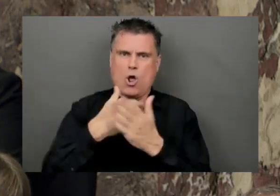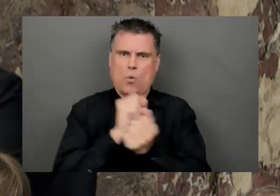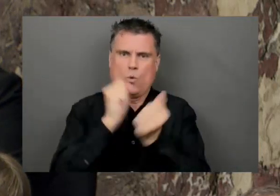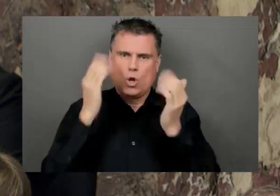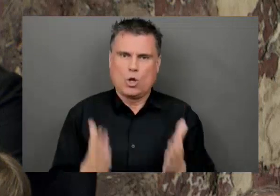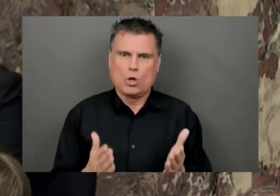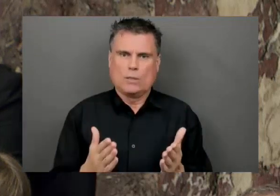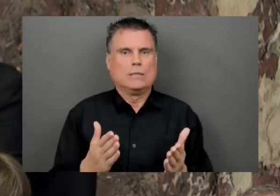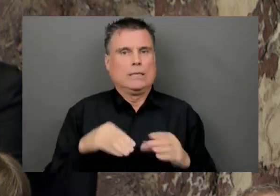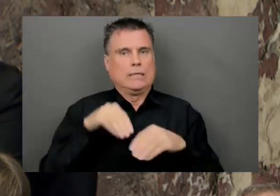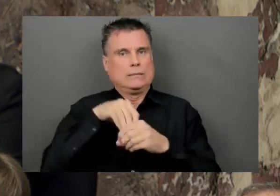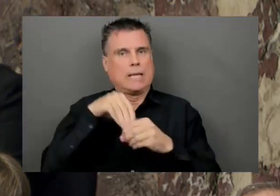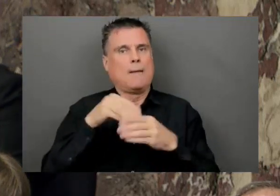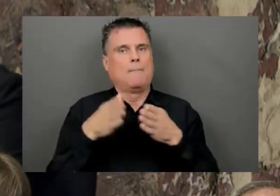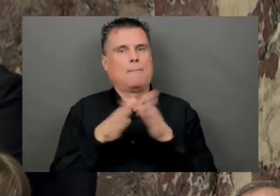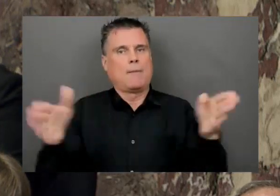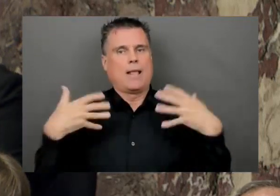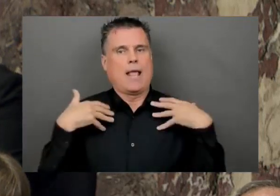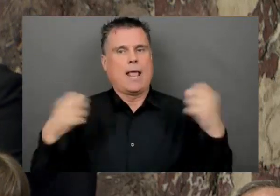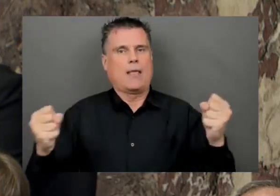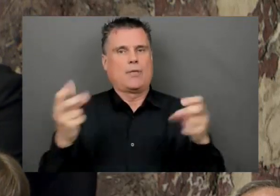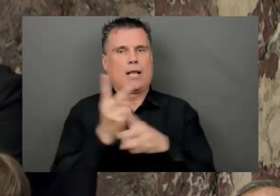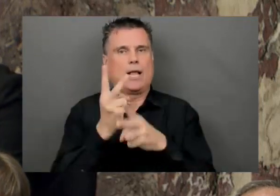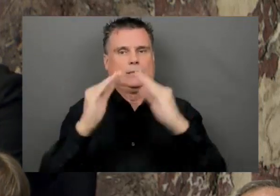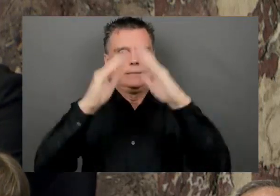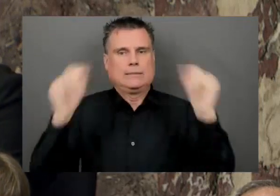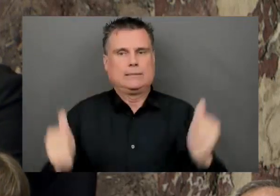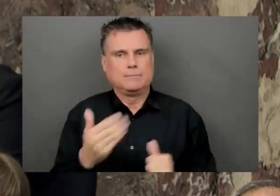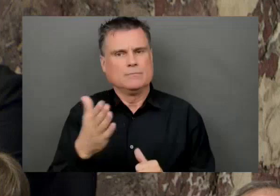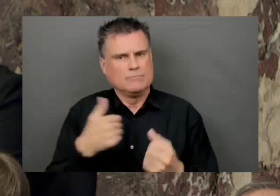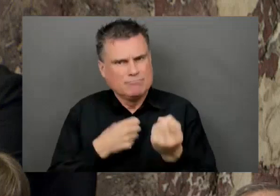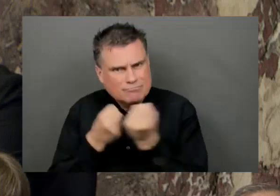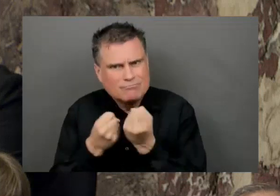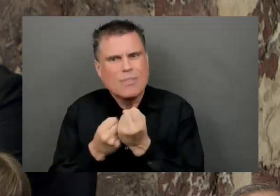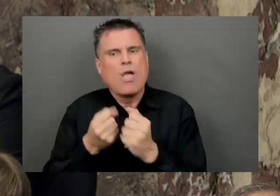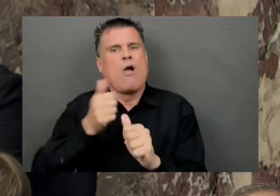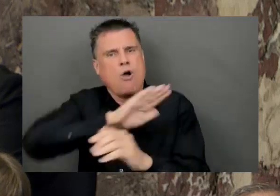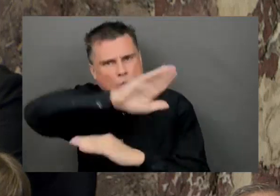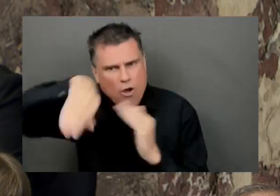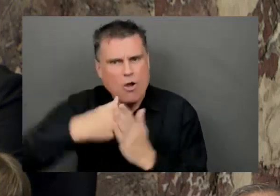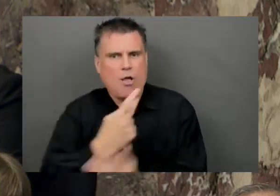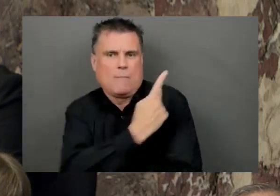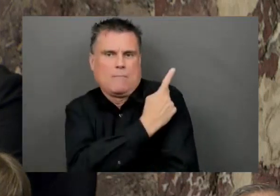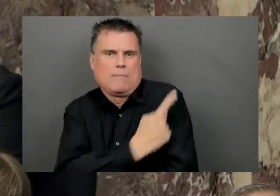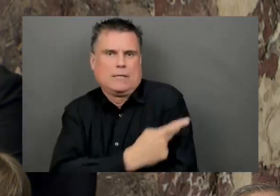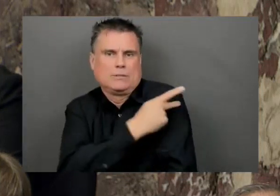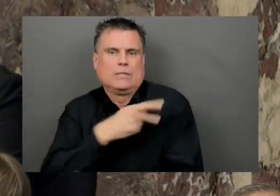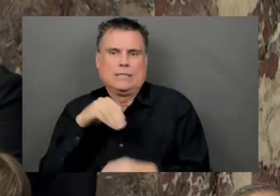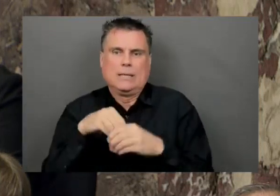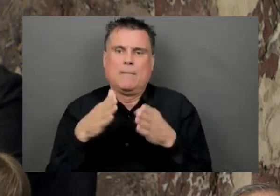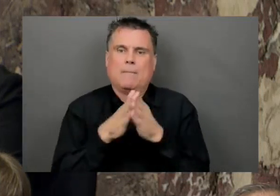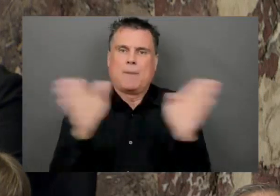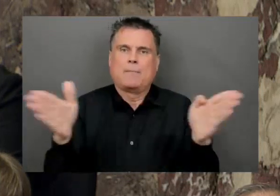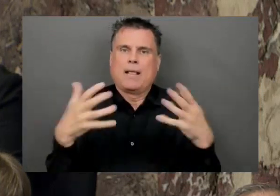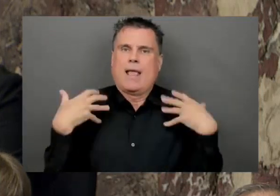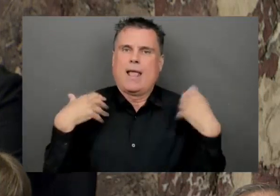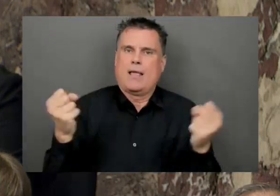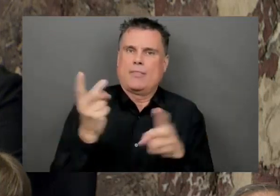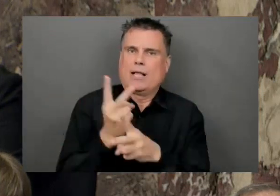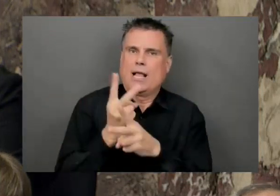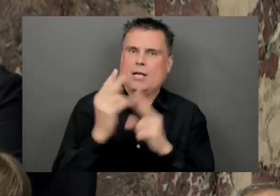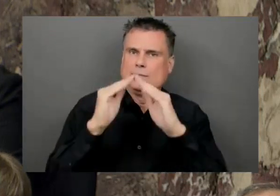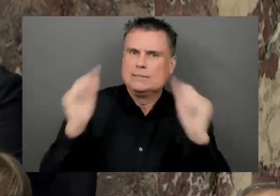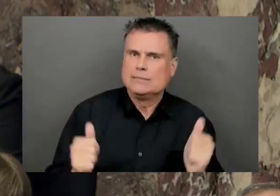all of our patients in the public healthcare system. Regardless, security guards, unbelievable.